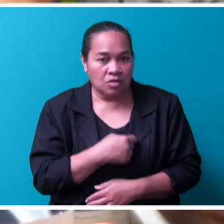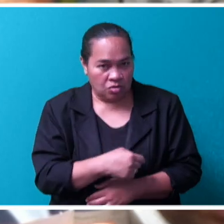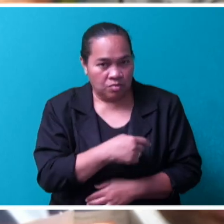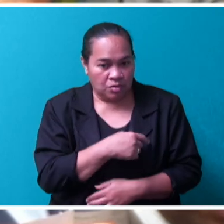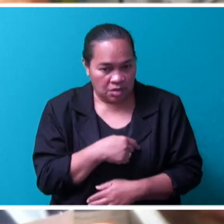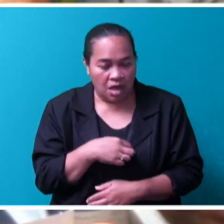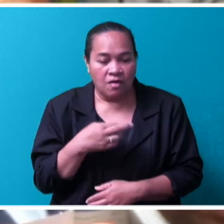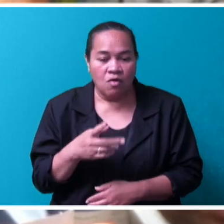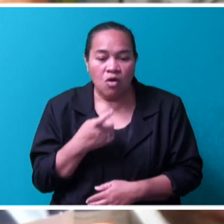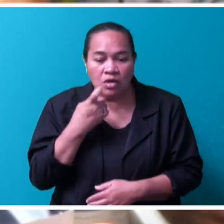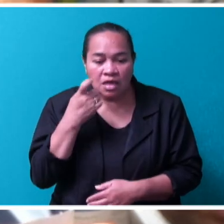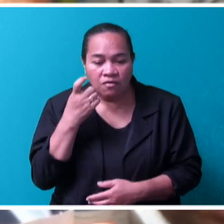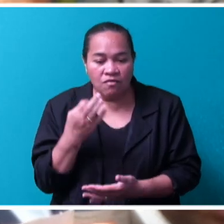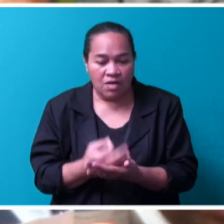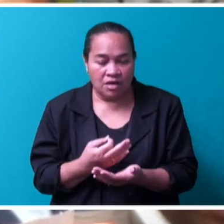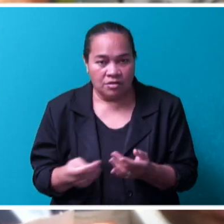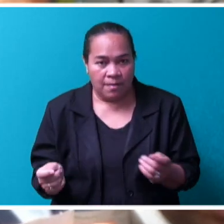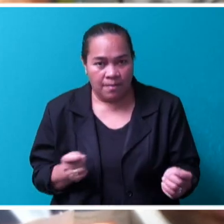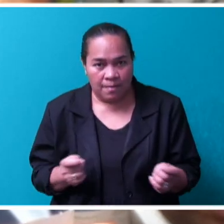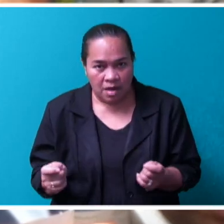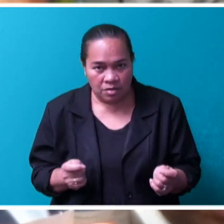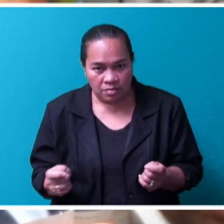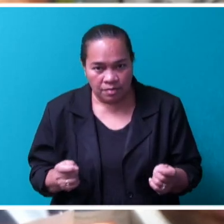careful financial management. The